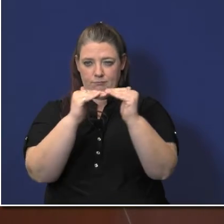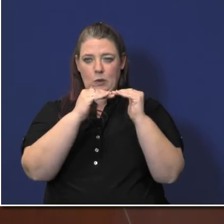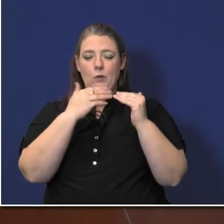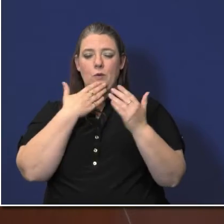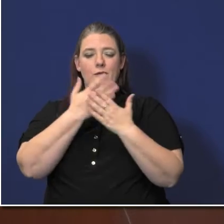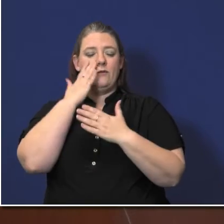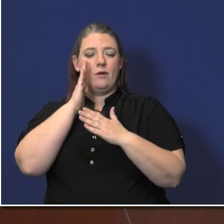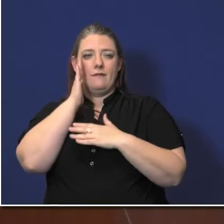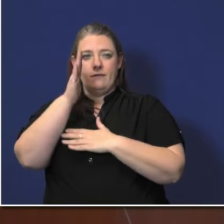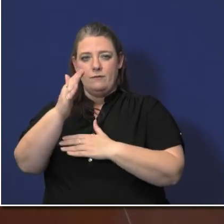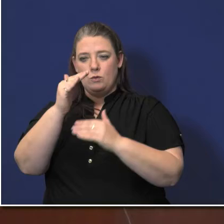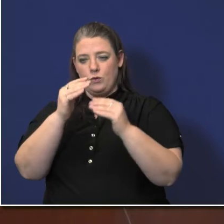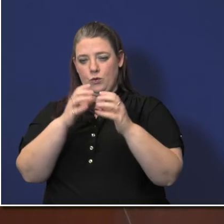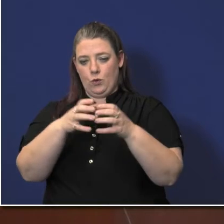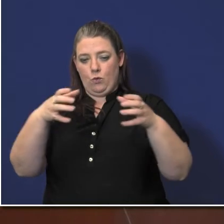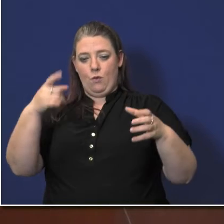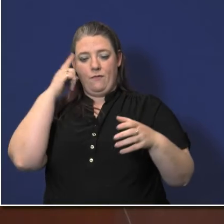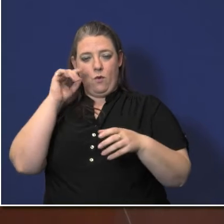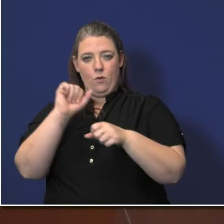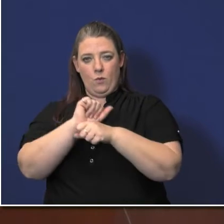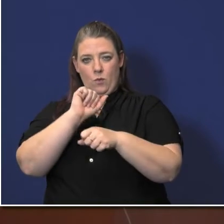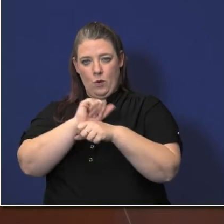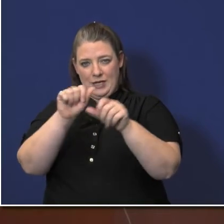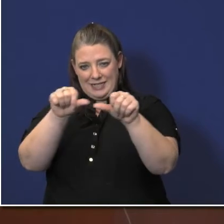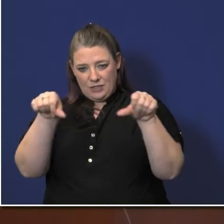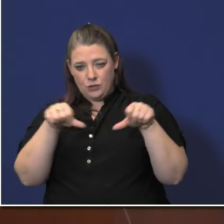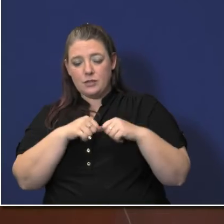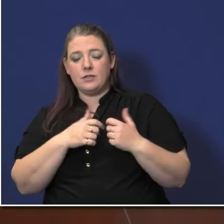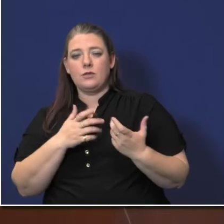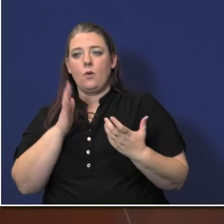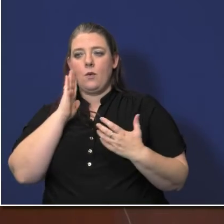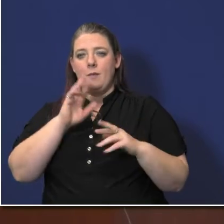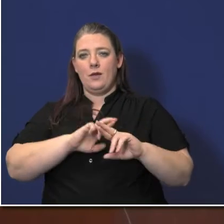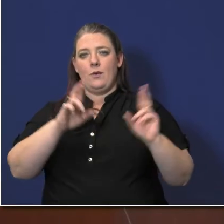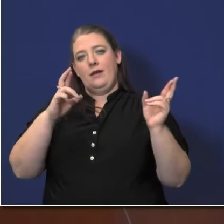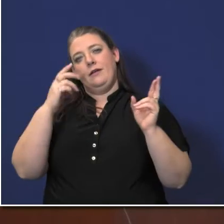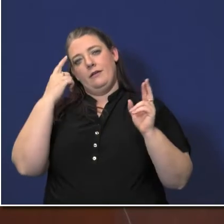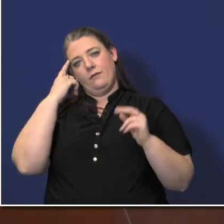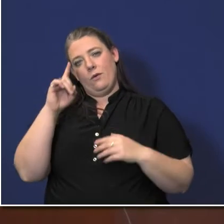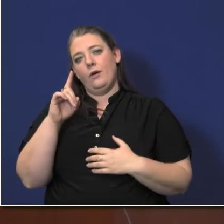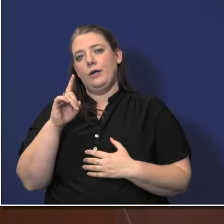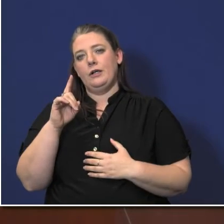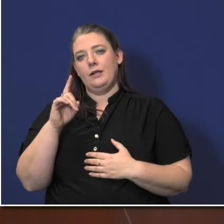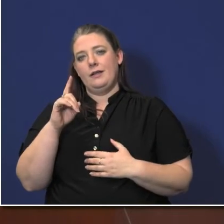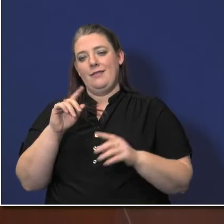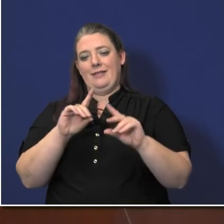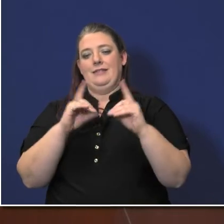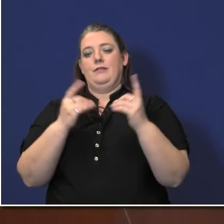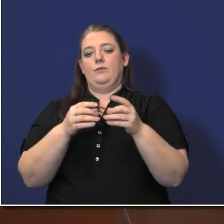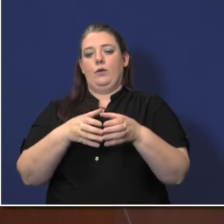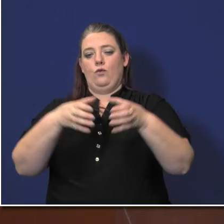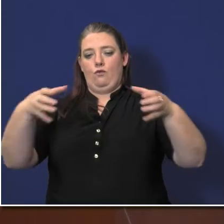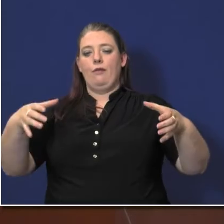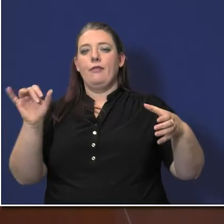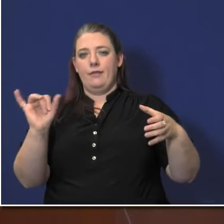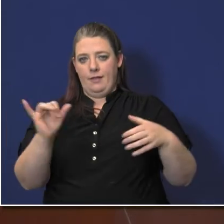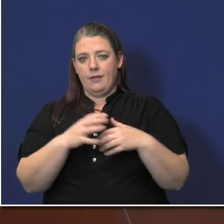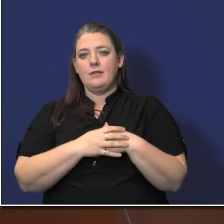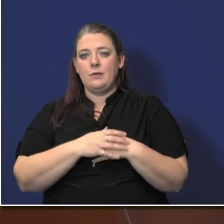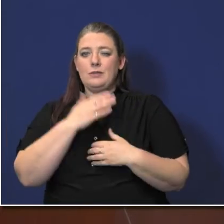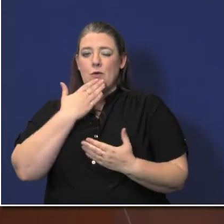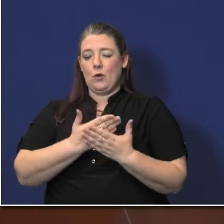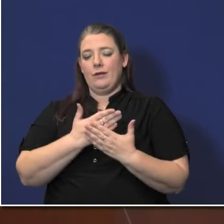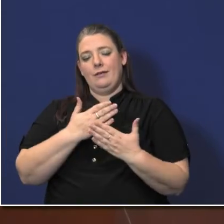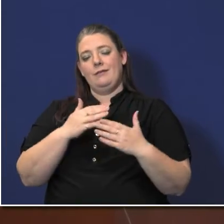future growth, for workstations, for directors. So we'll be ready actually as the district grows as well. So there's again a good balance